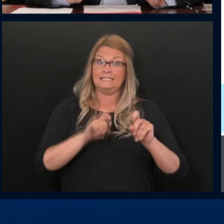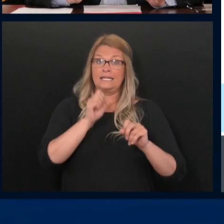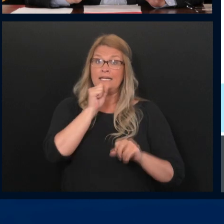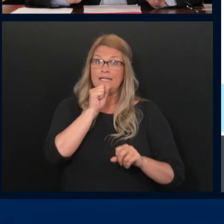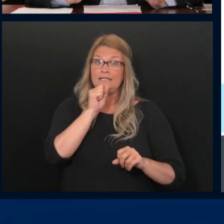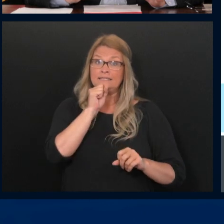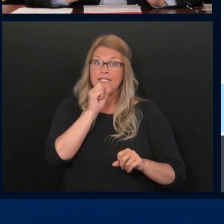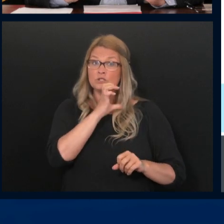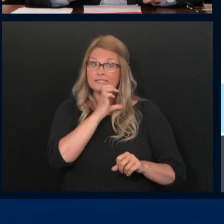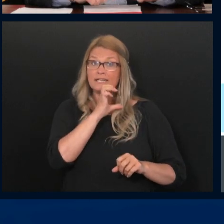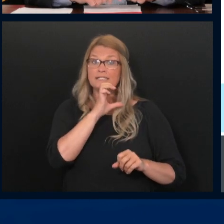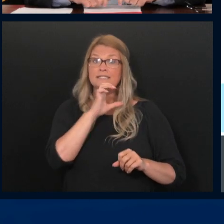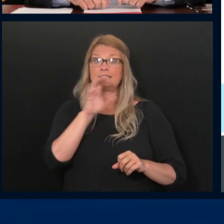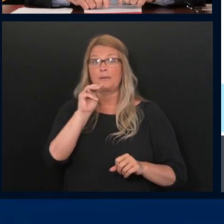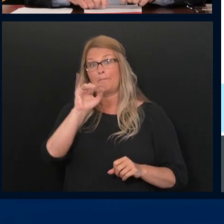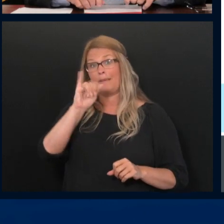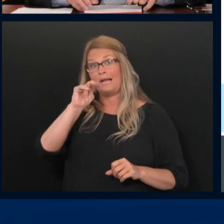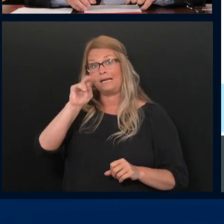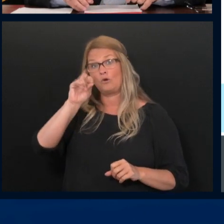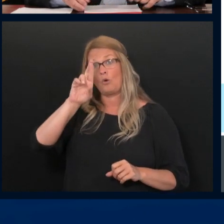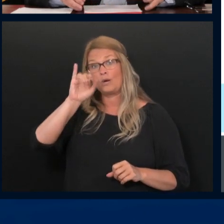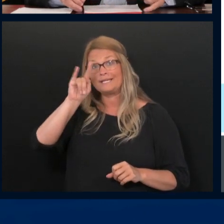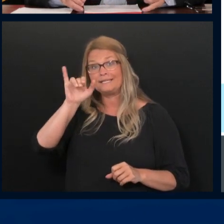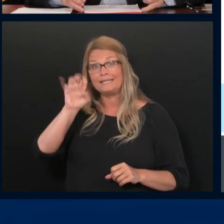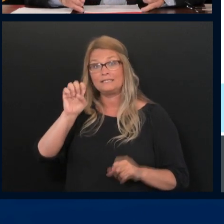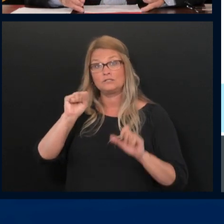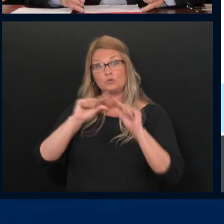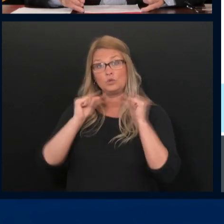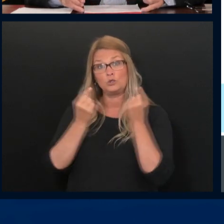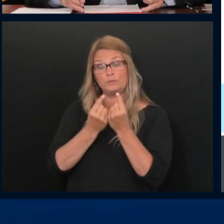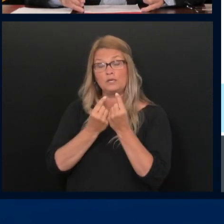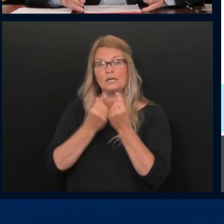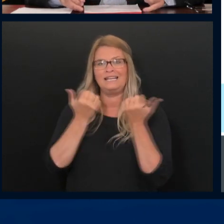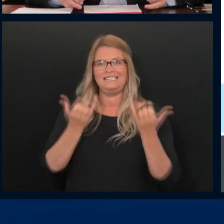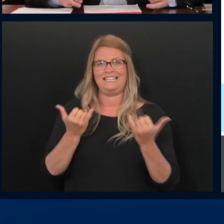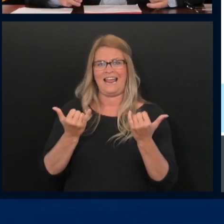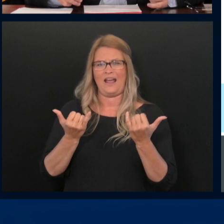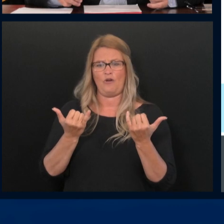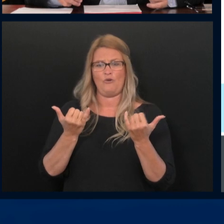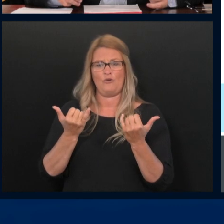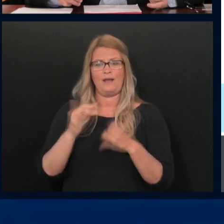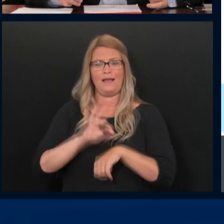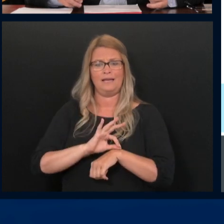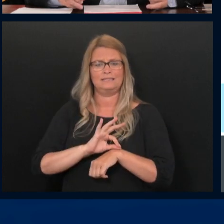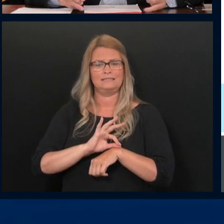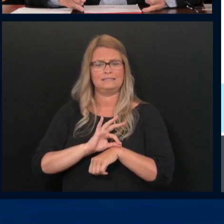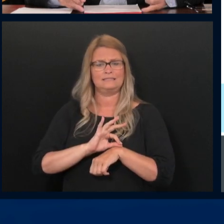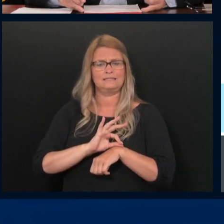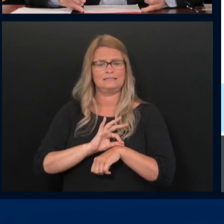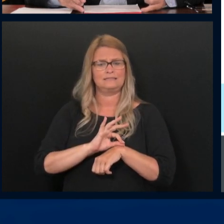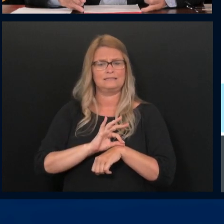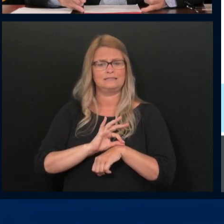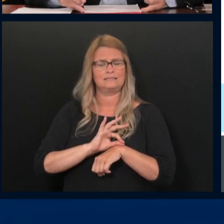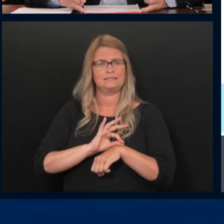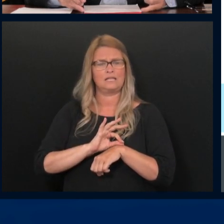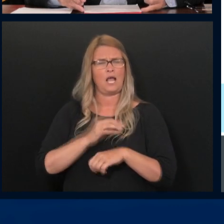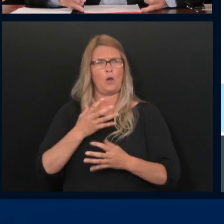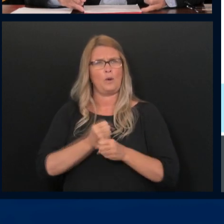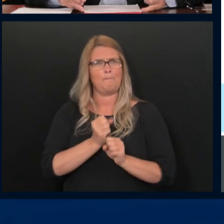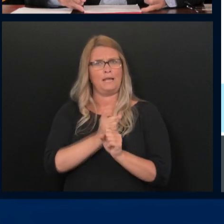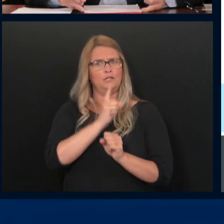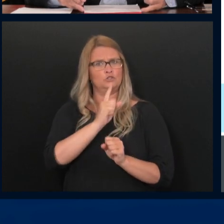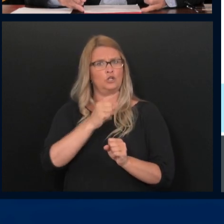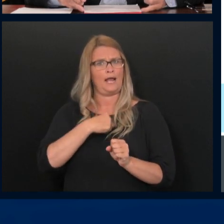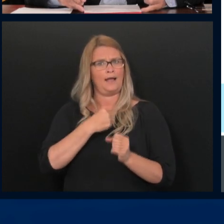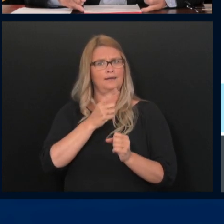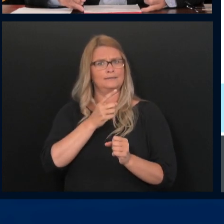minorities, we are now, as of 9 o'clock, let me make sure that I get this right.